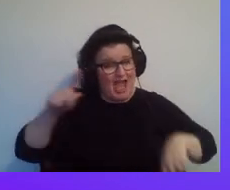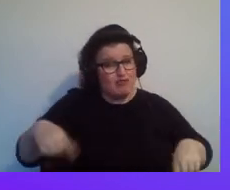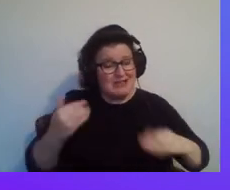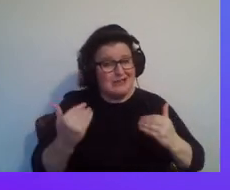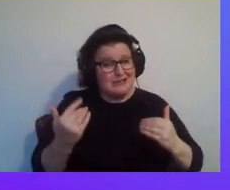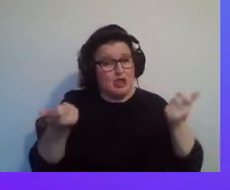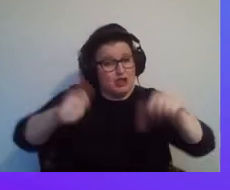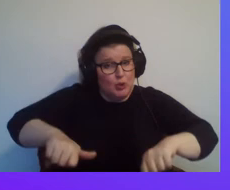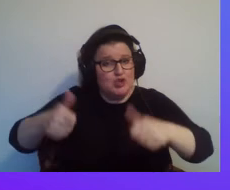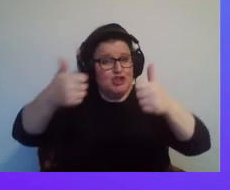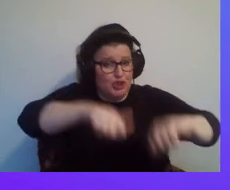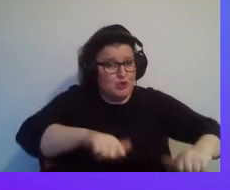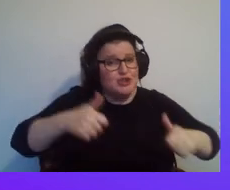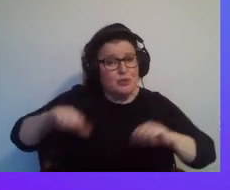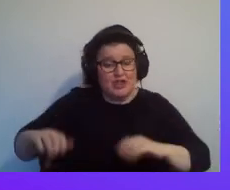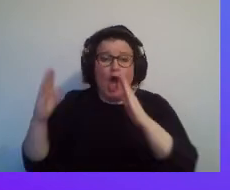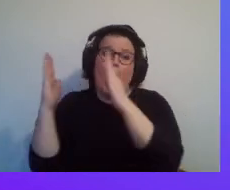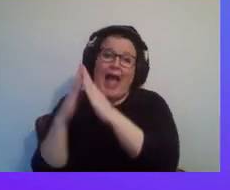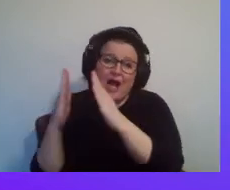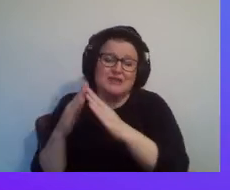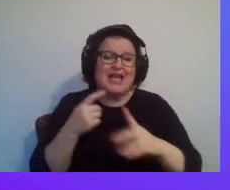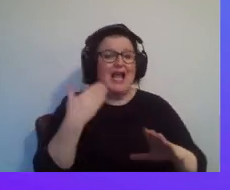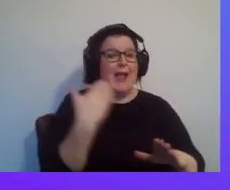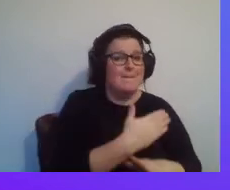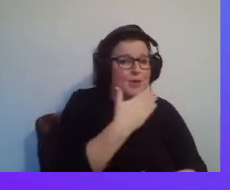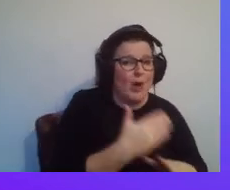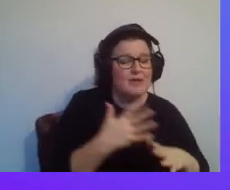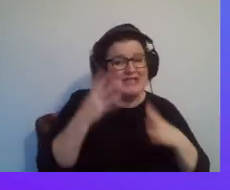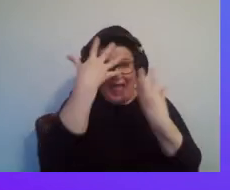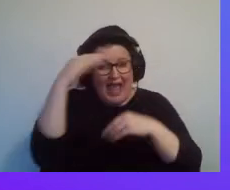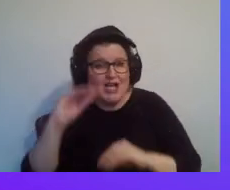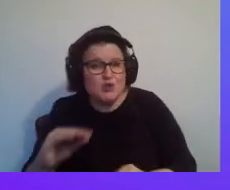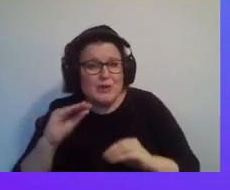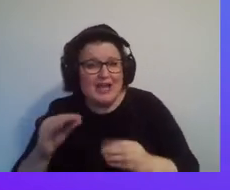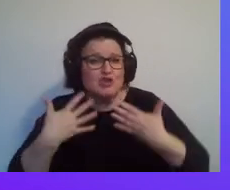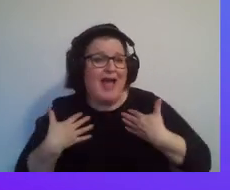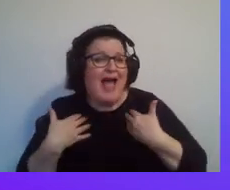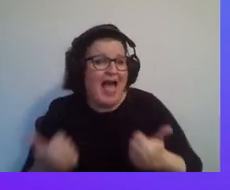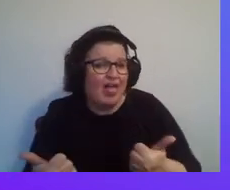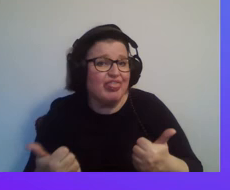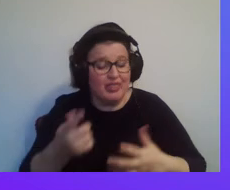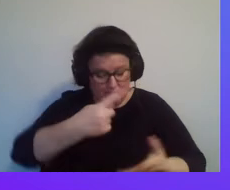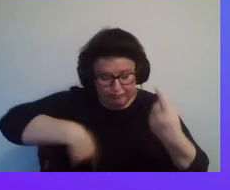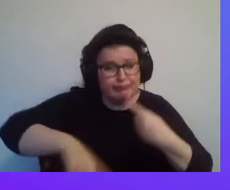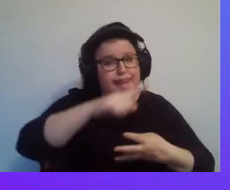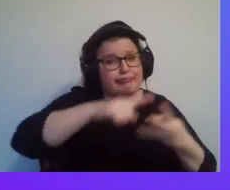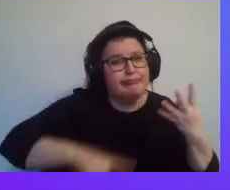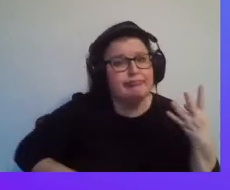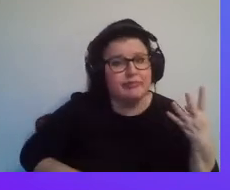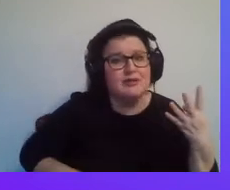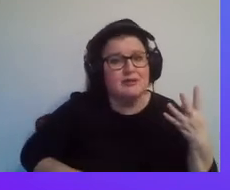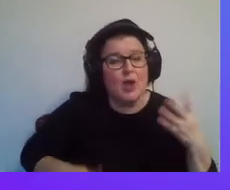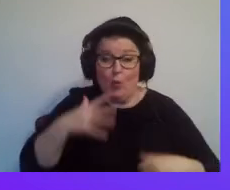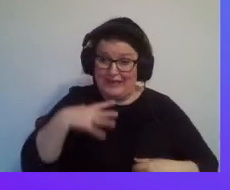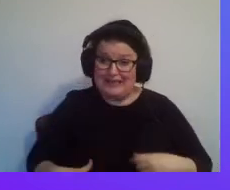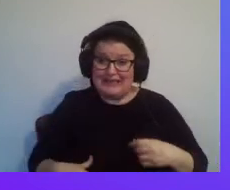housing, education, health, all have a significant part to play. But unless we have ethnic diversity in